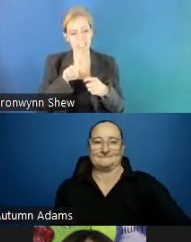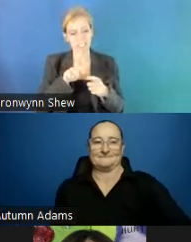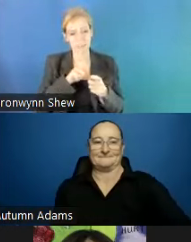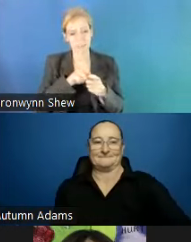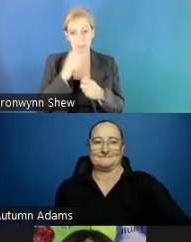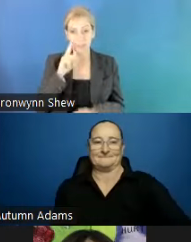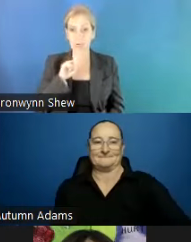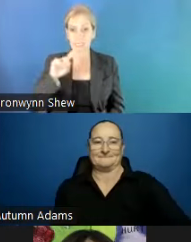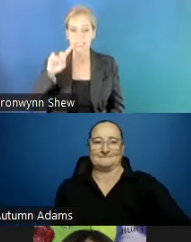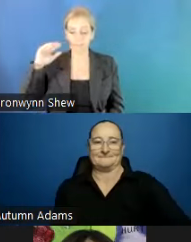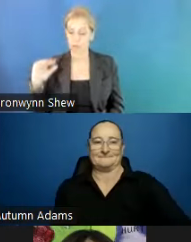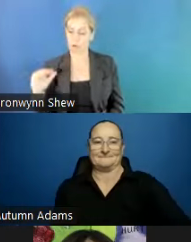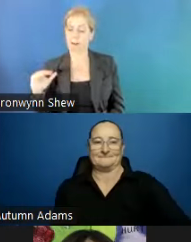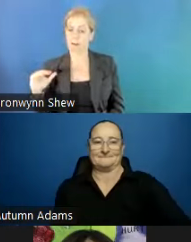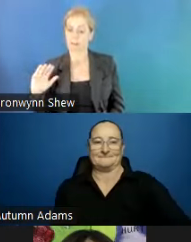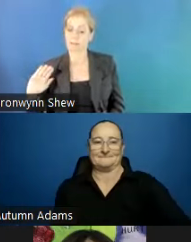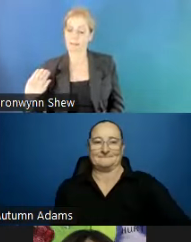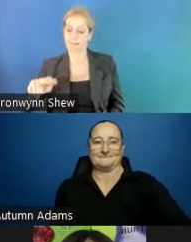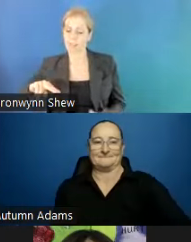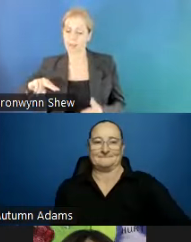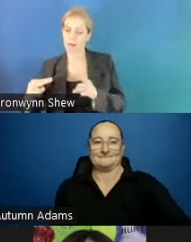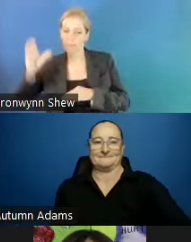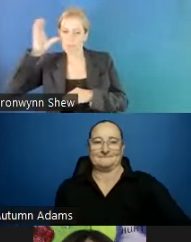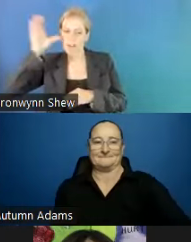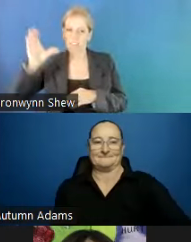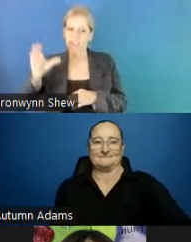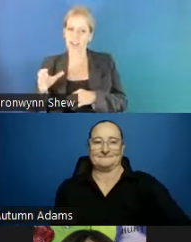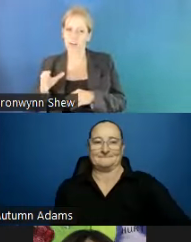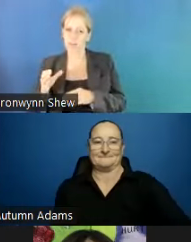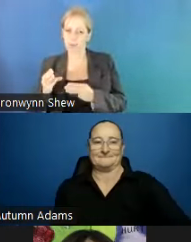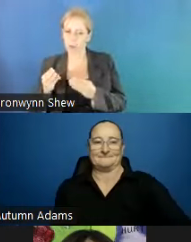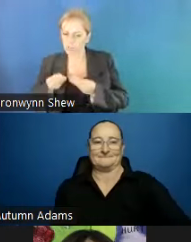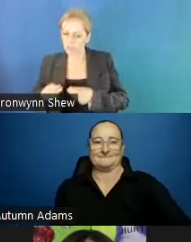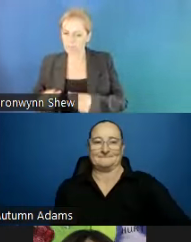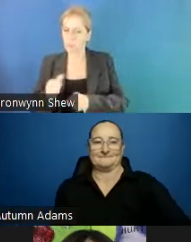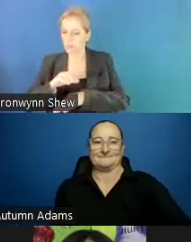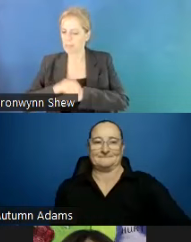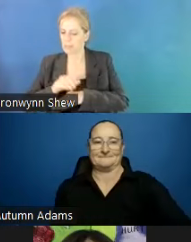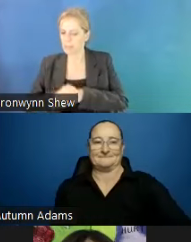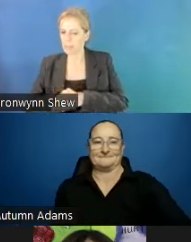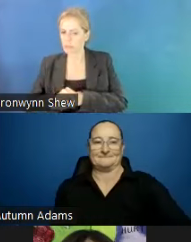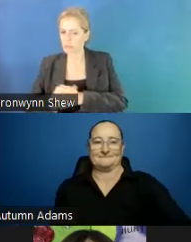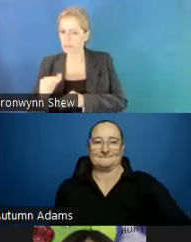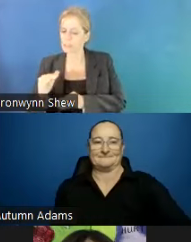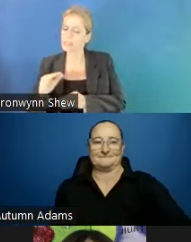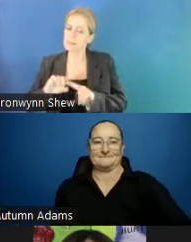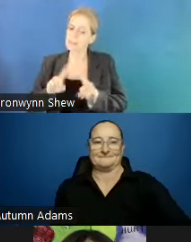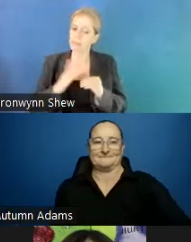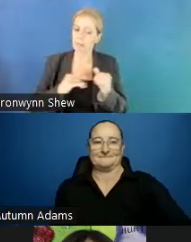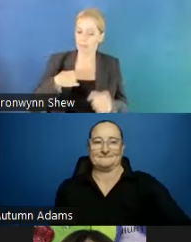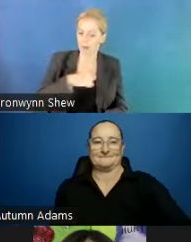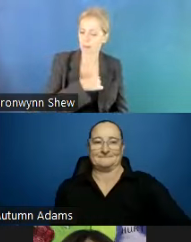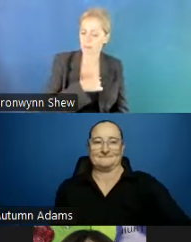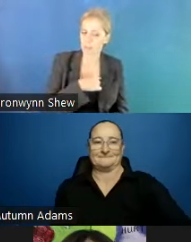same concept of English as we do. So to change that, to have the communication be priority and trying